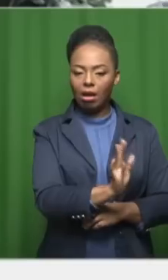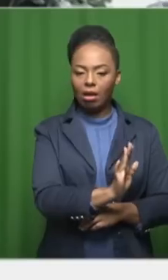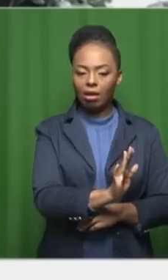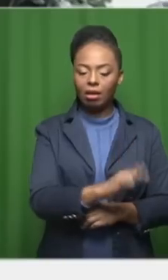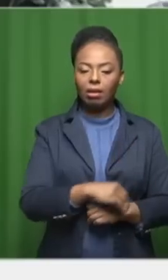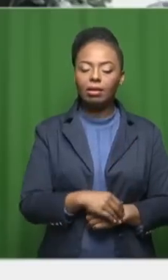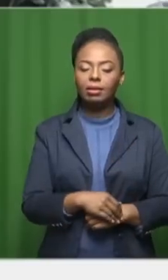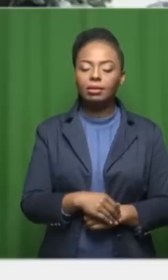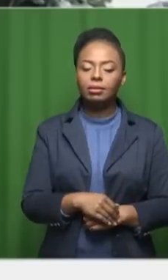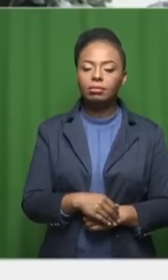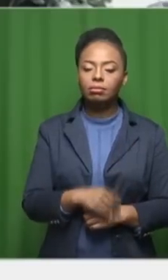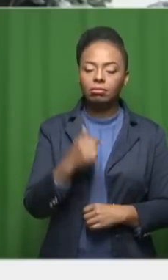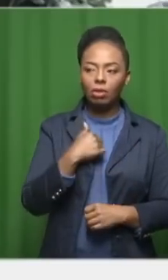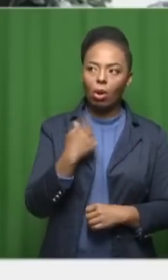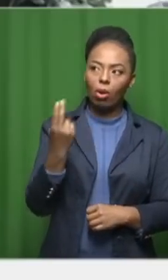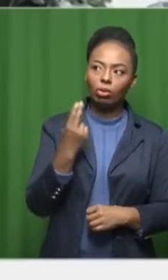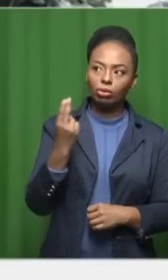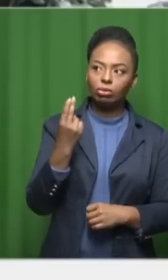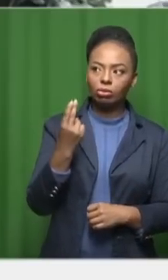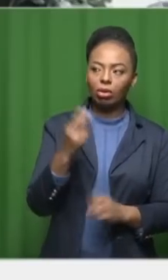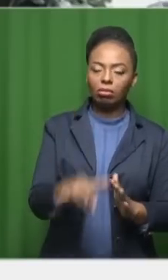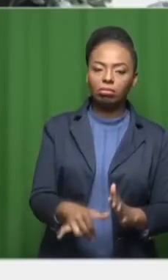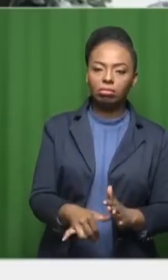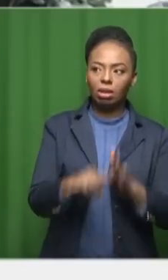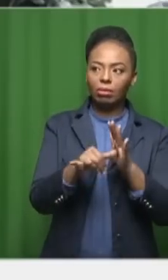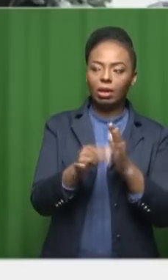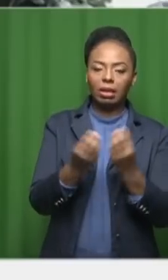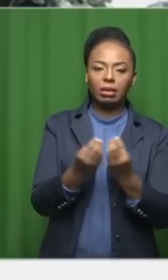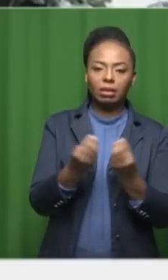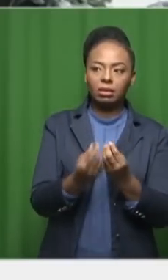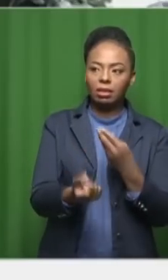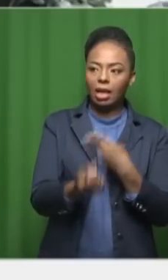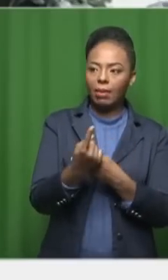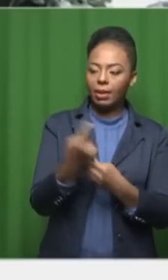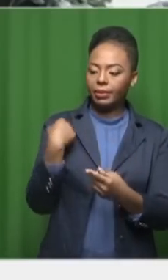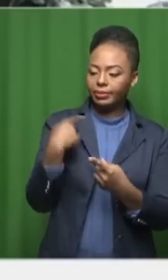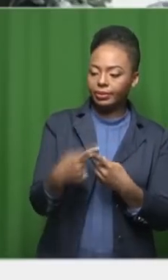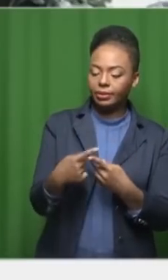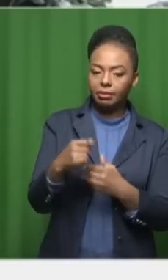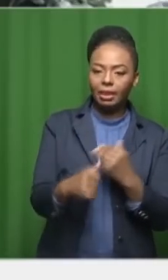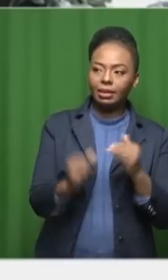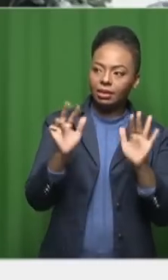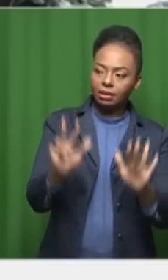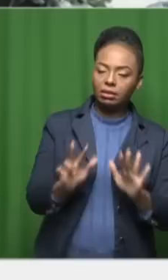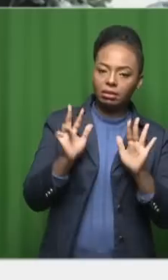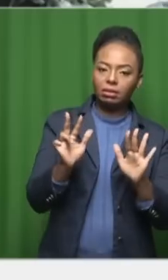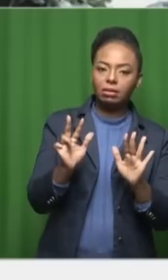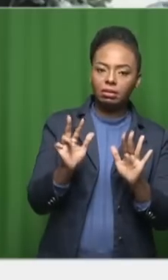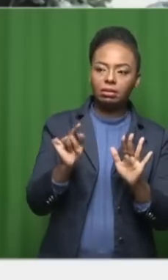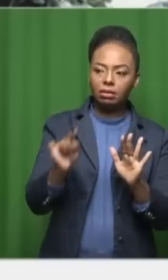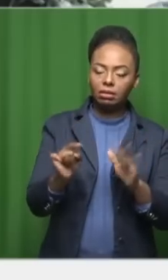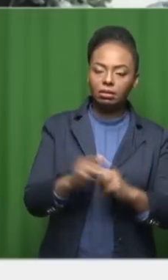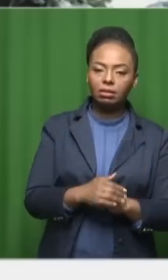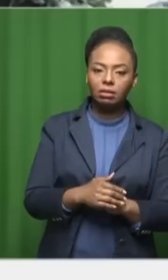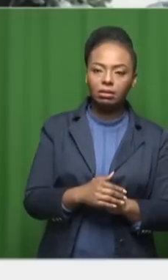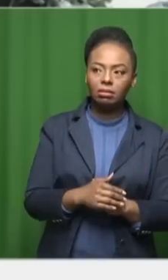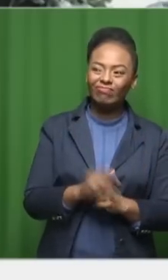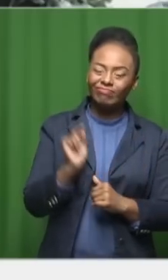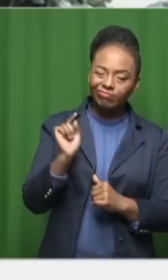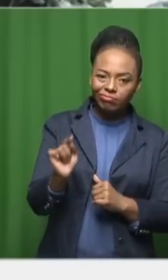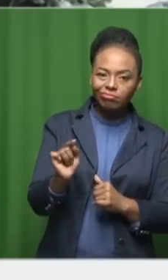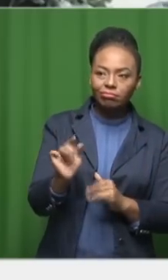My sense is also that the fundamentals that we've been seeing over the last 18 months are the drivers of